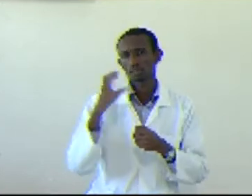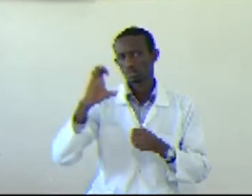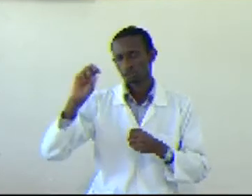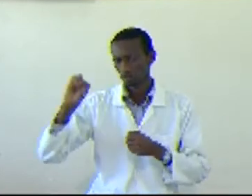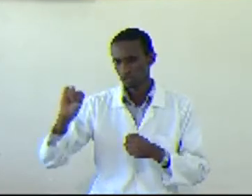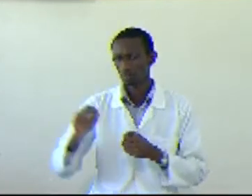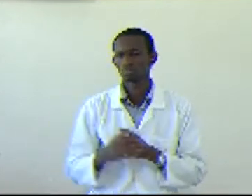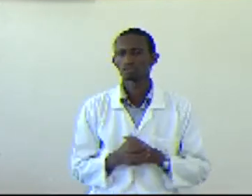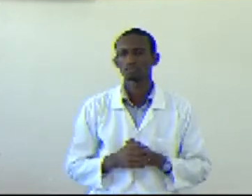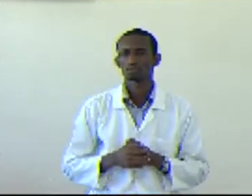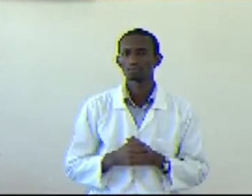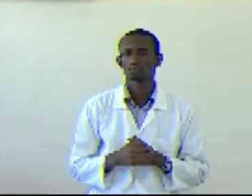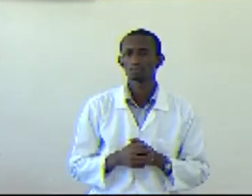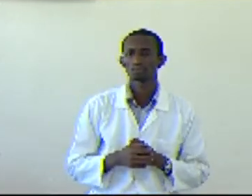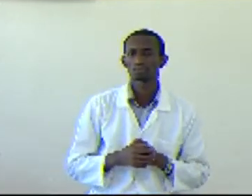to